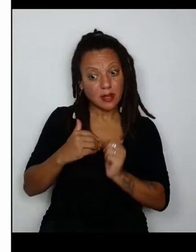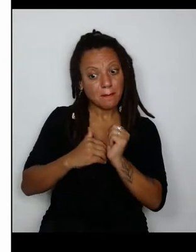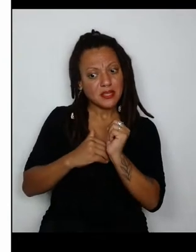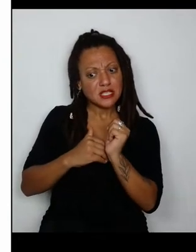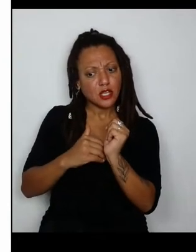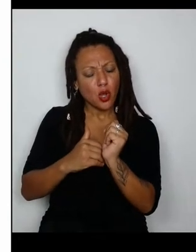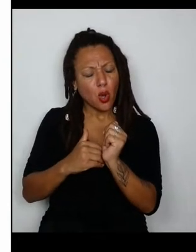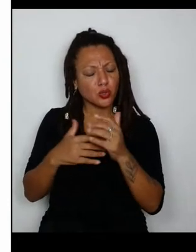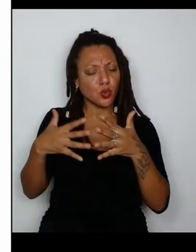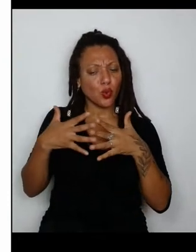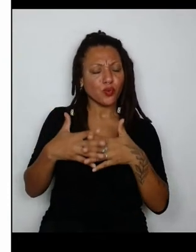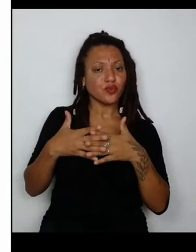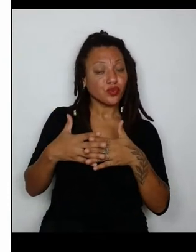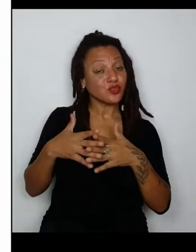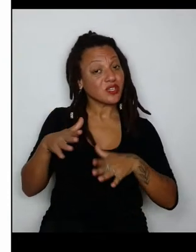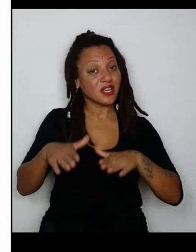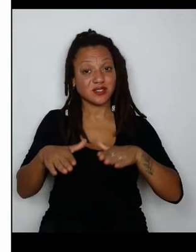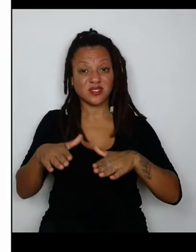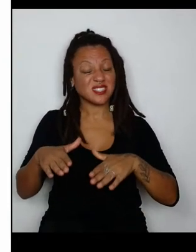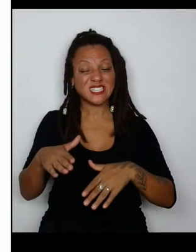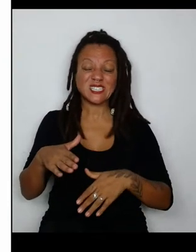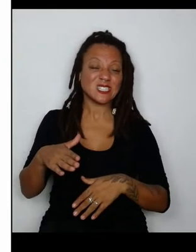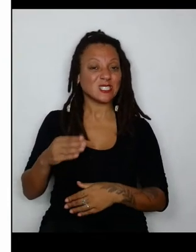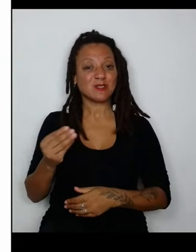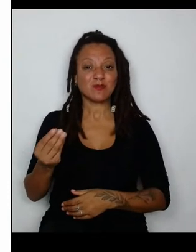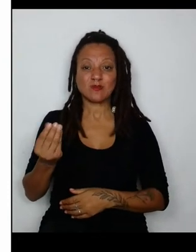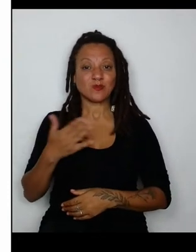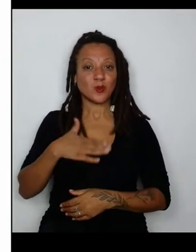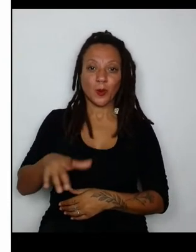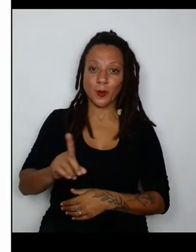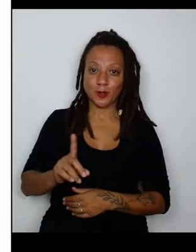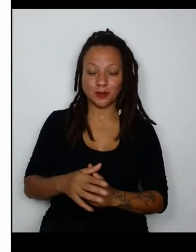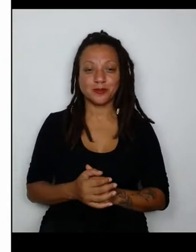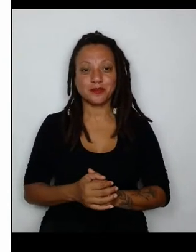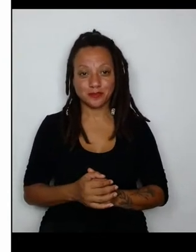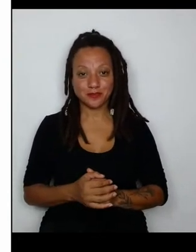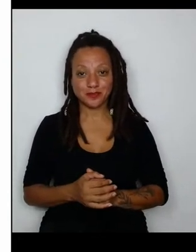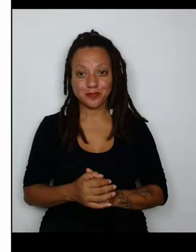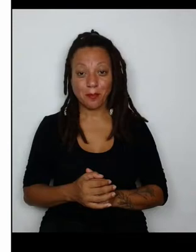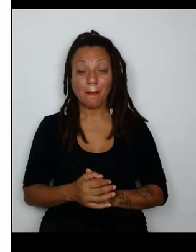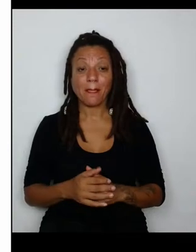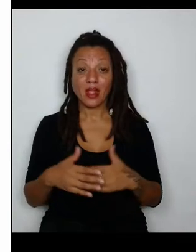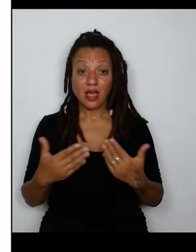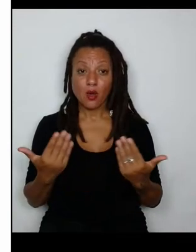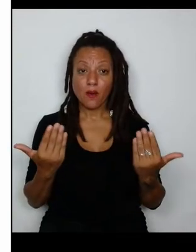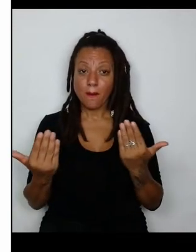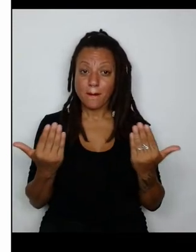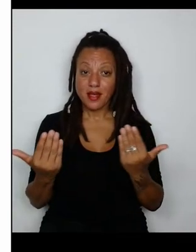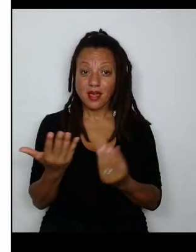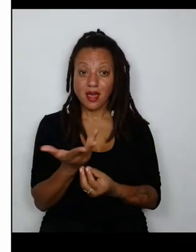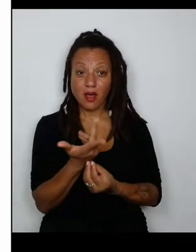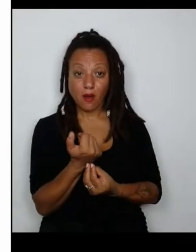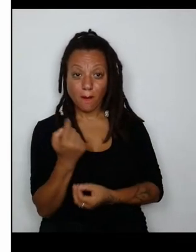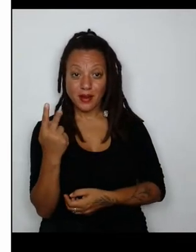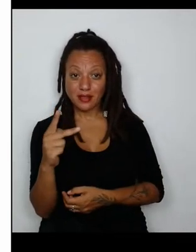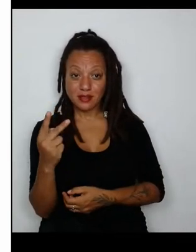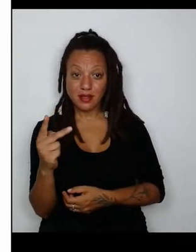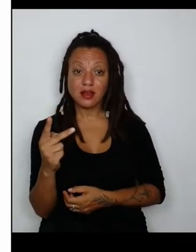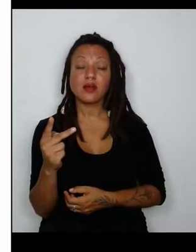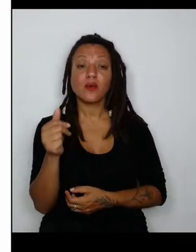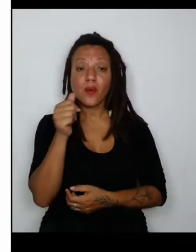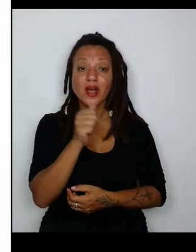taking things further i compare gogan's work to two contemporary feminist artists native hawaiian artist adrian